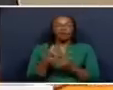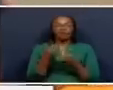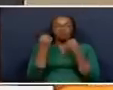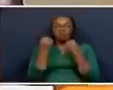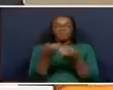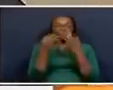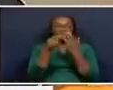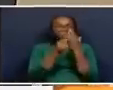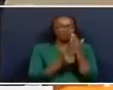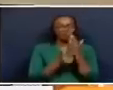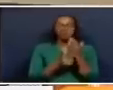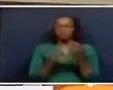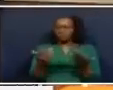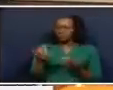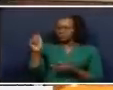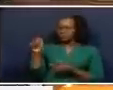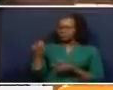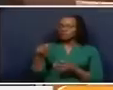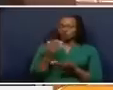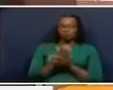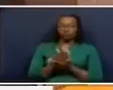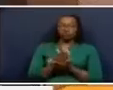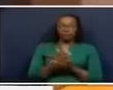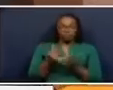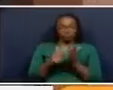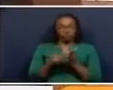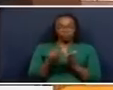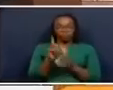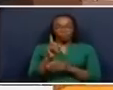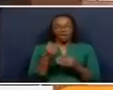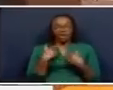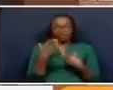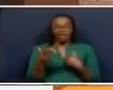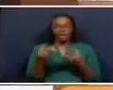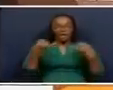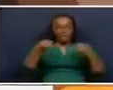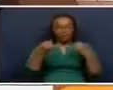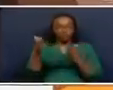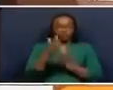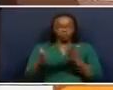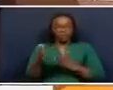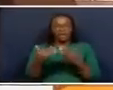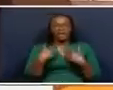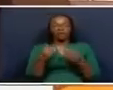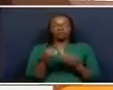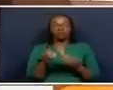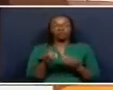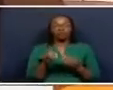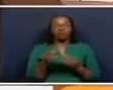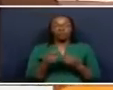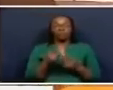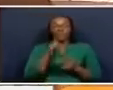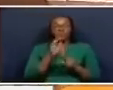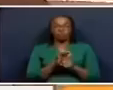are sort of related, but one has a program, an implementation plan, is that it promises to reduce the national debt, but